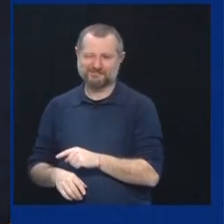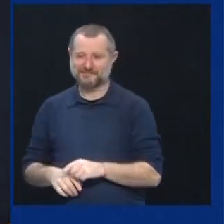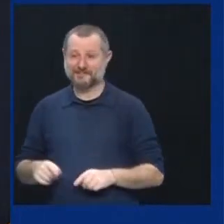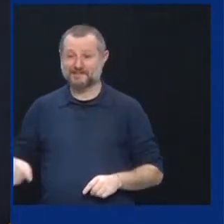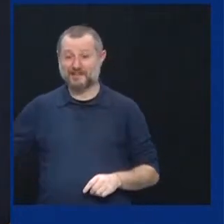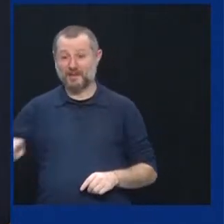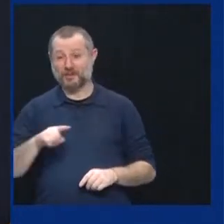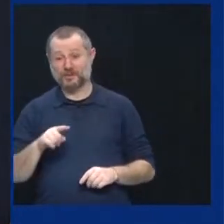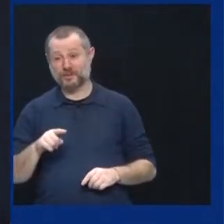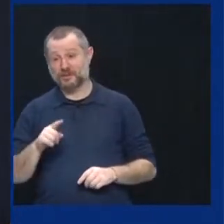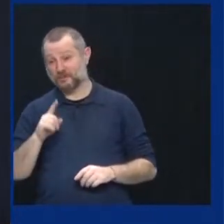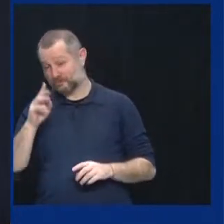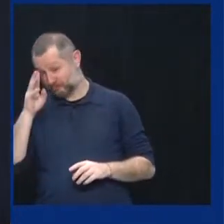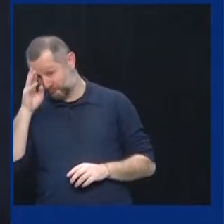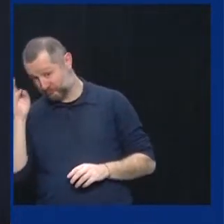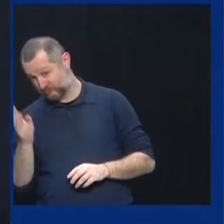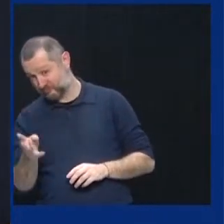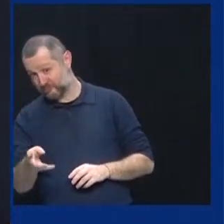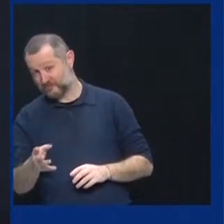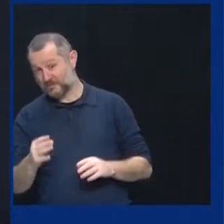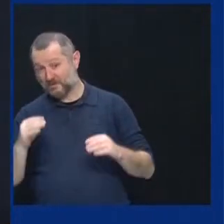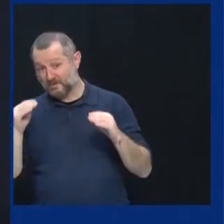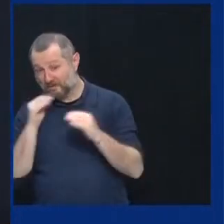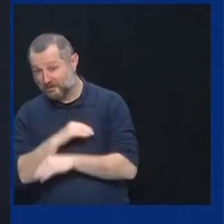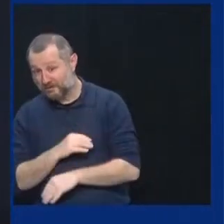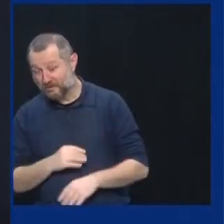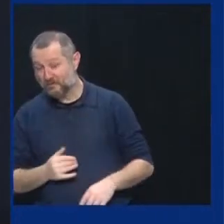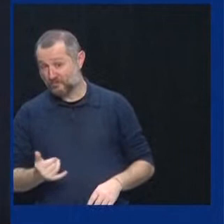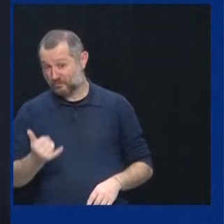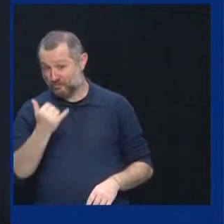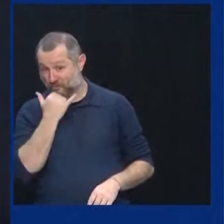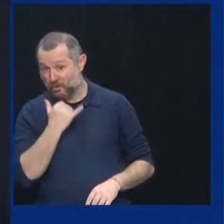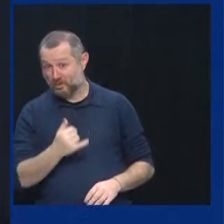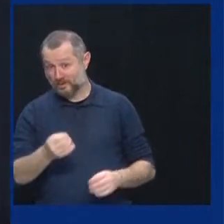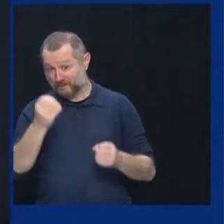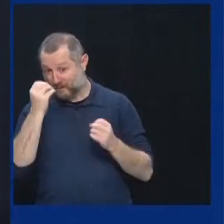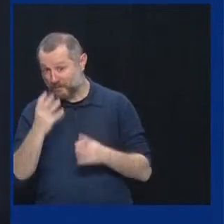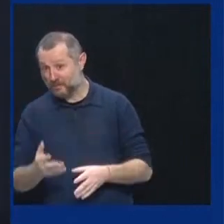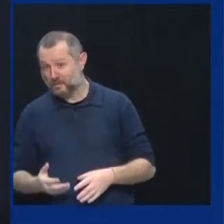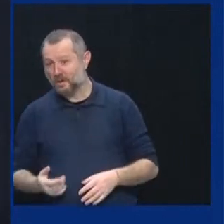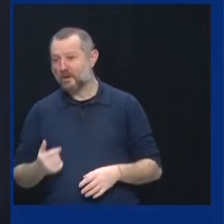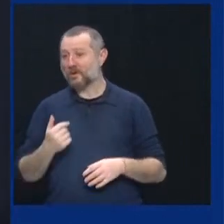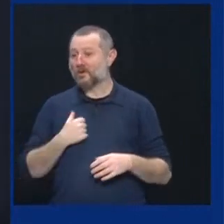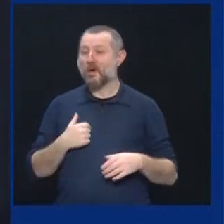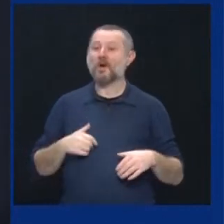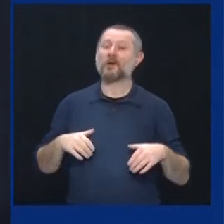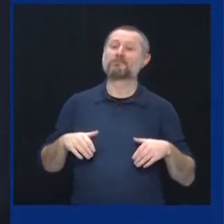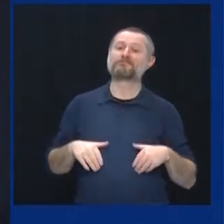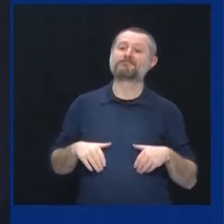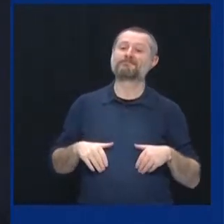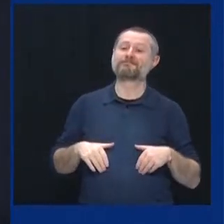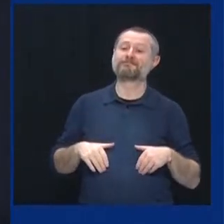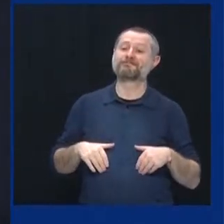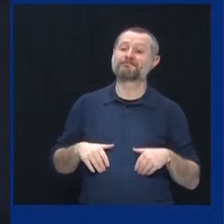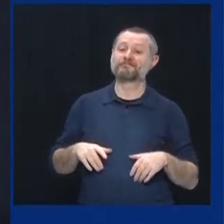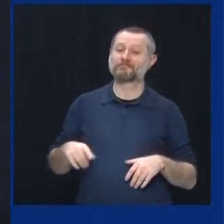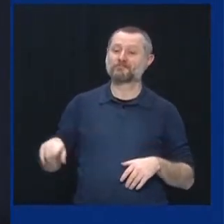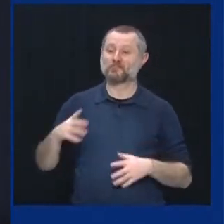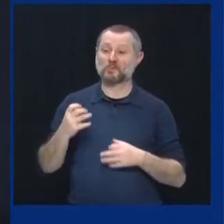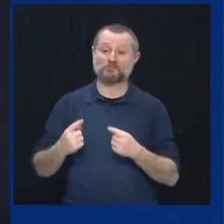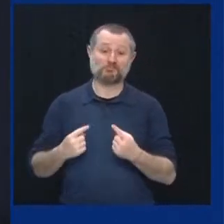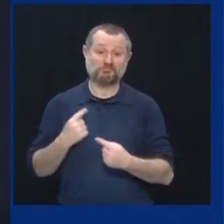allow false information or people who have a political agenda